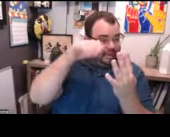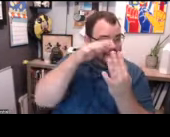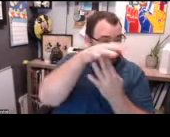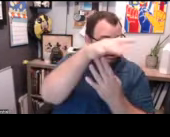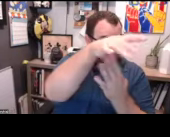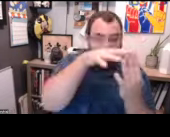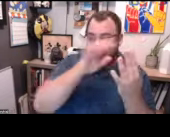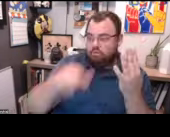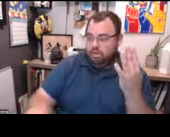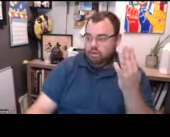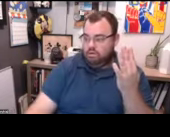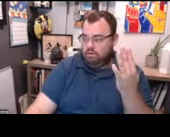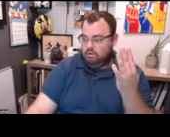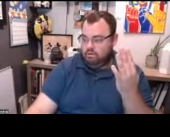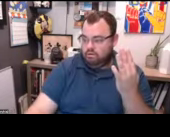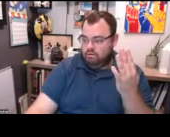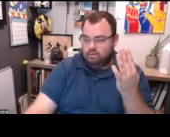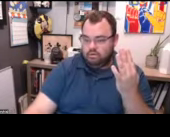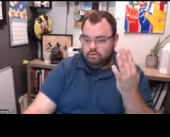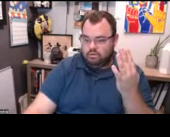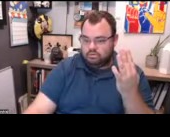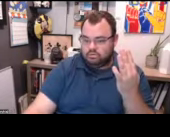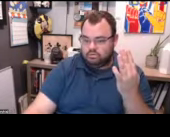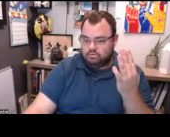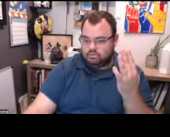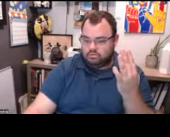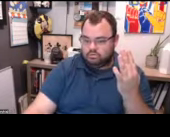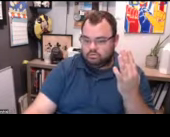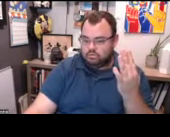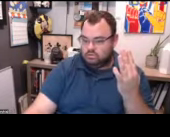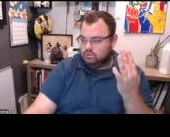move? Remember that vibrate with the sound?